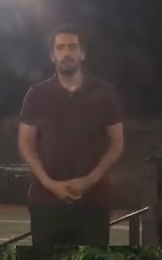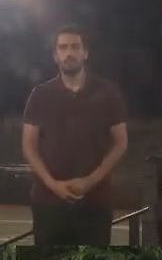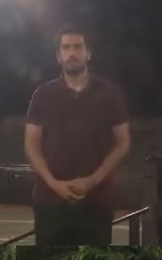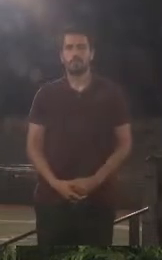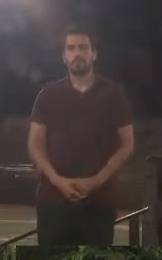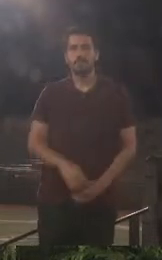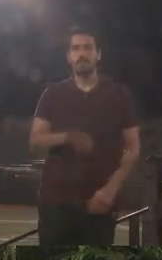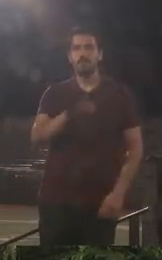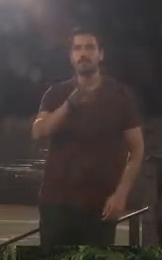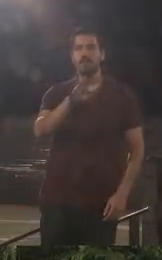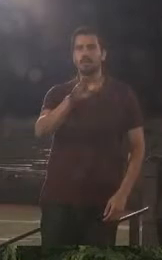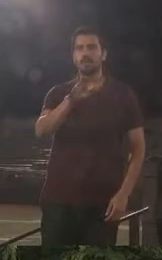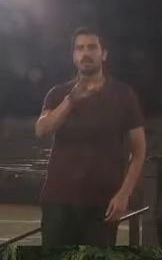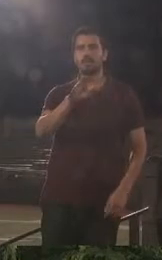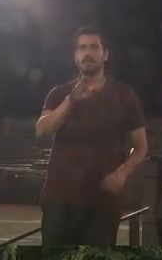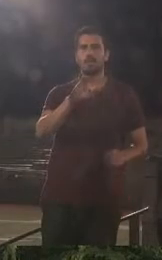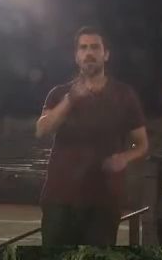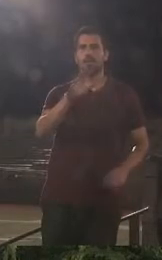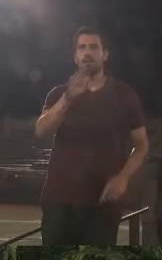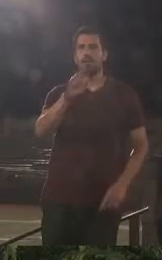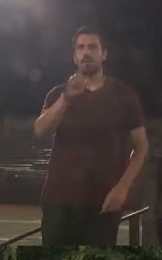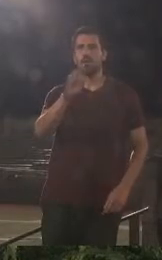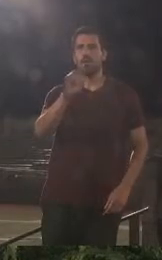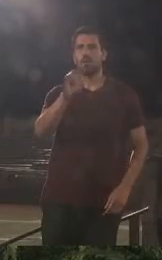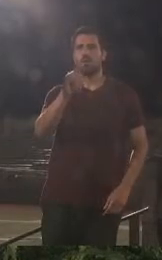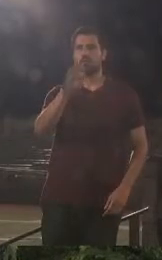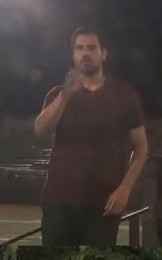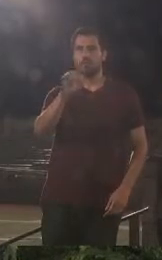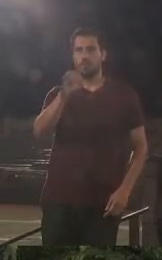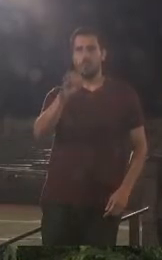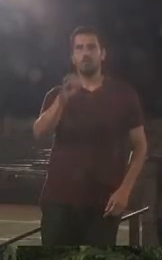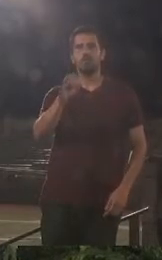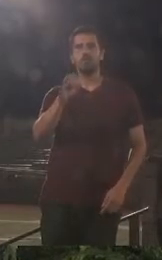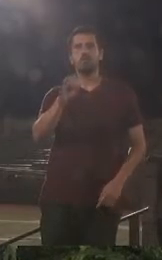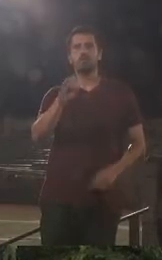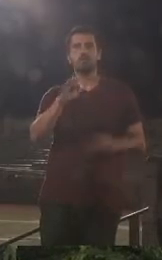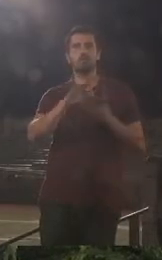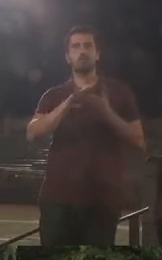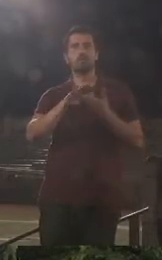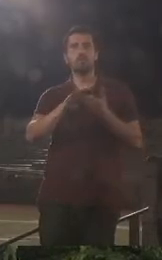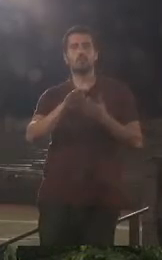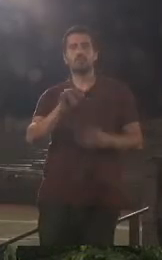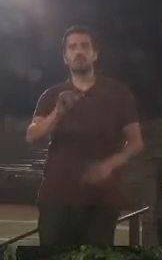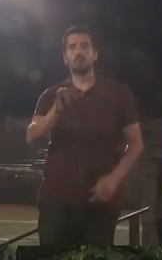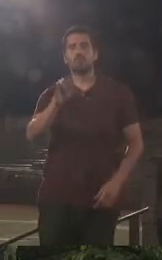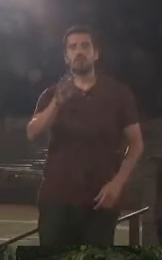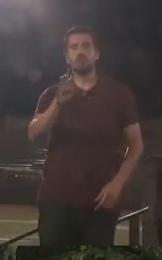Diana Itzul Cuellar Alonso will be attending Northwest Vista College.